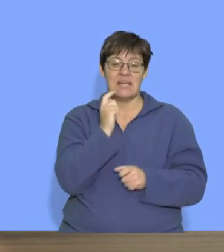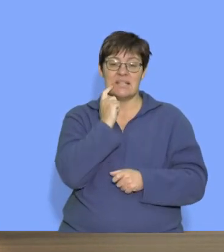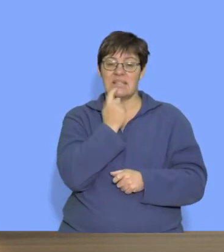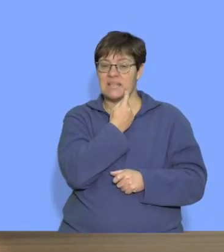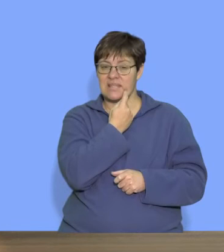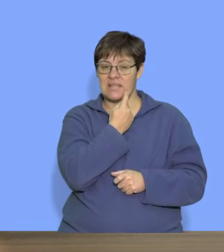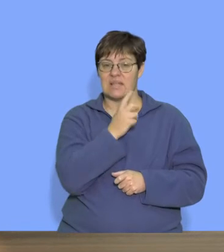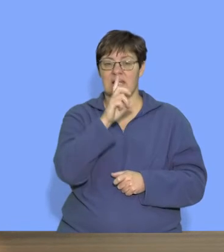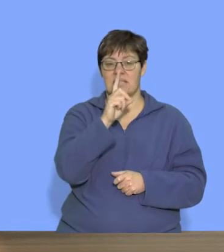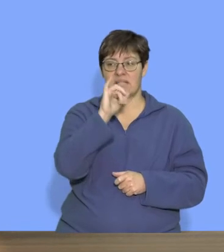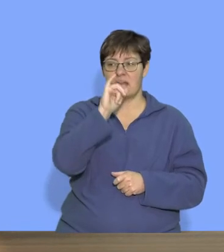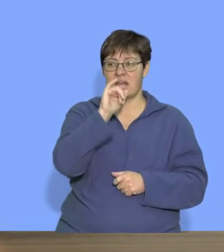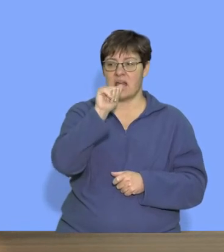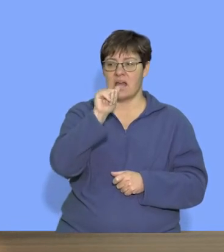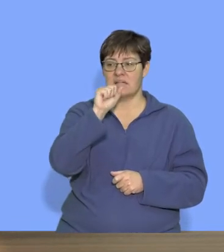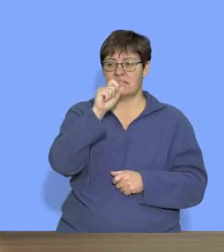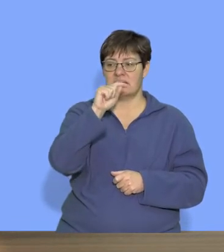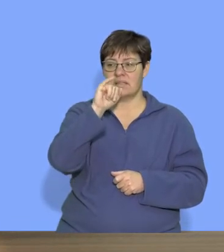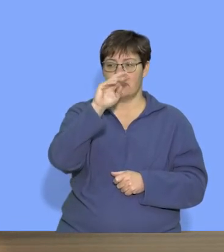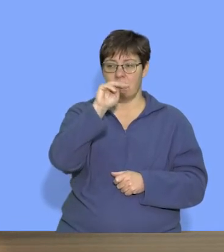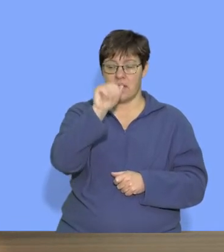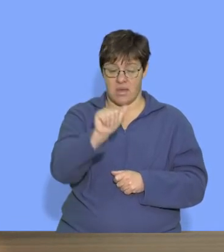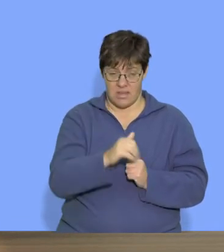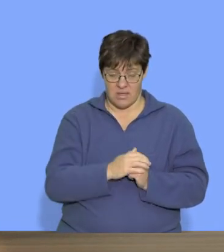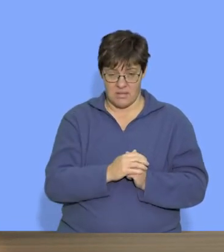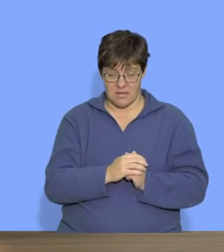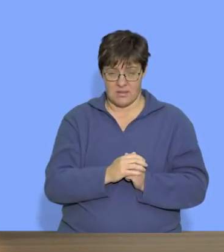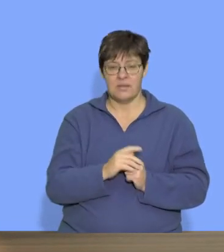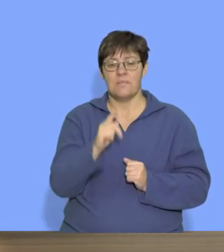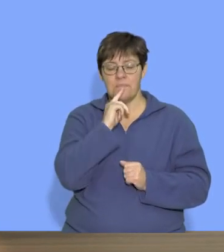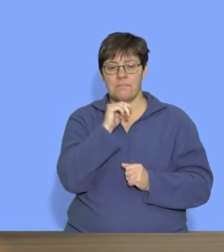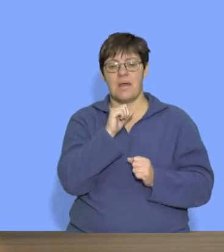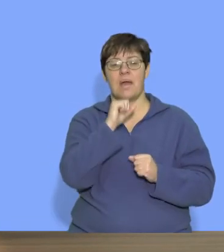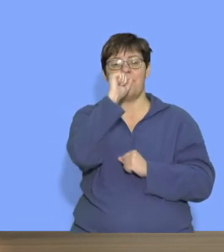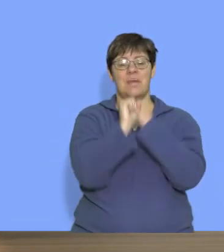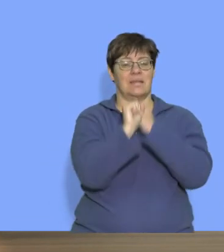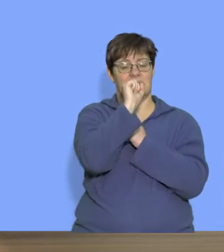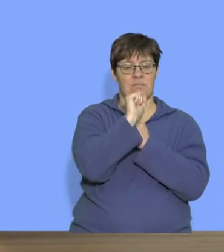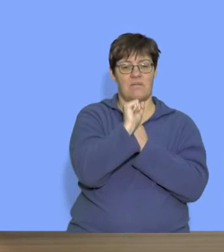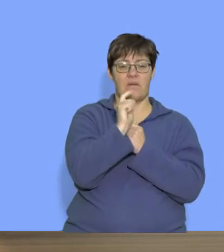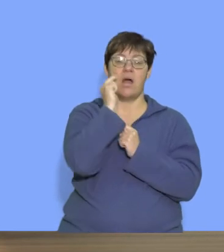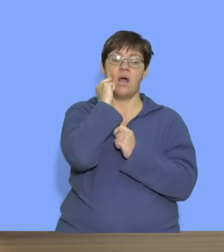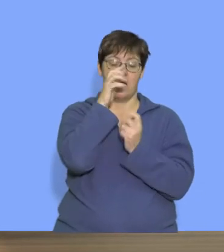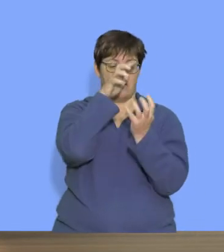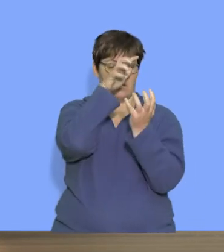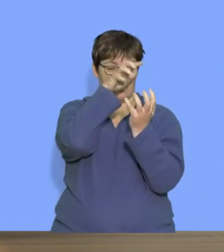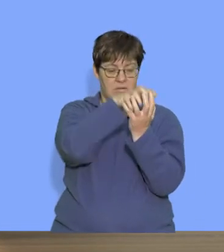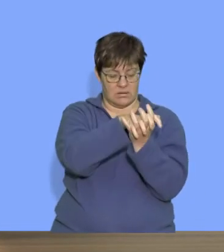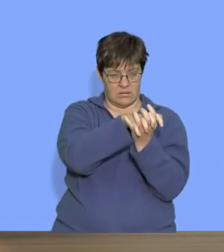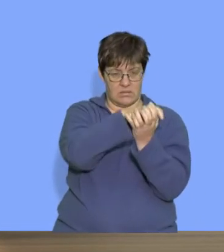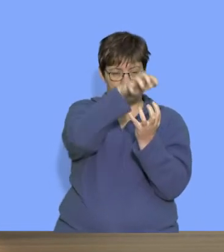called the diastema. And often the diastema forms a mechanism to allow for the upper jaw and lower jaws